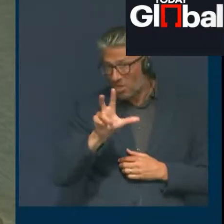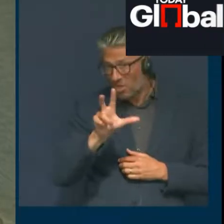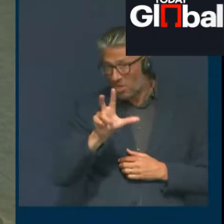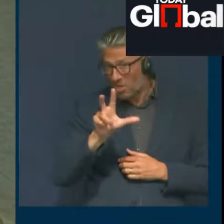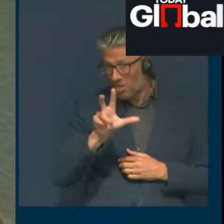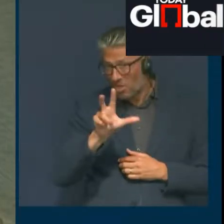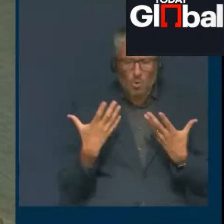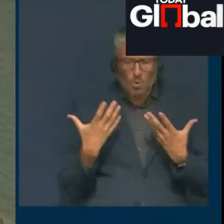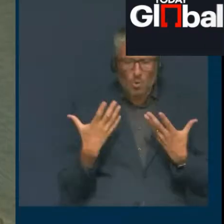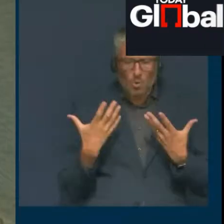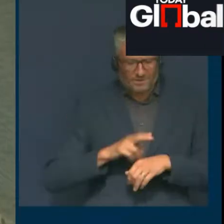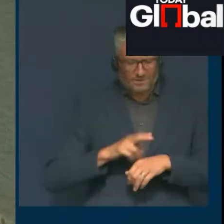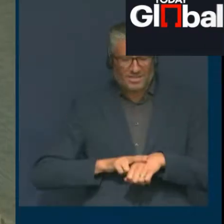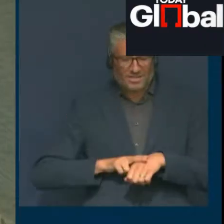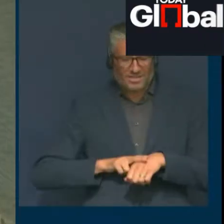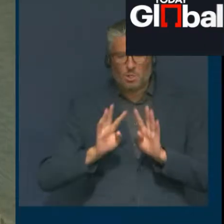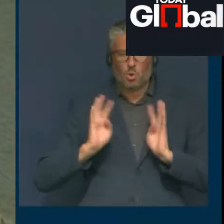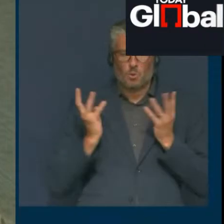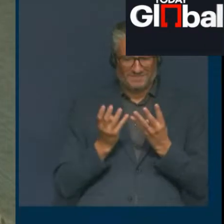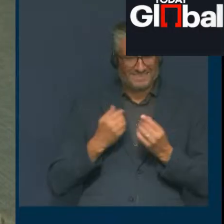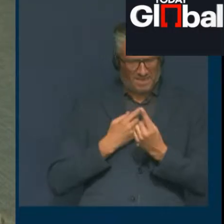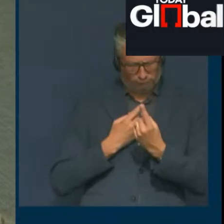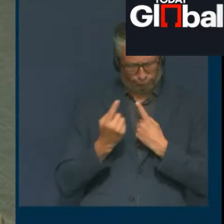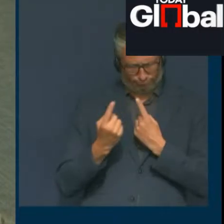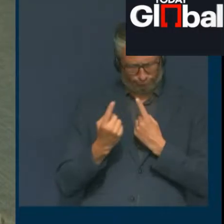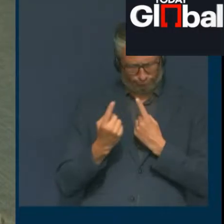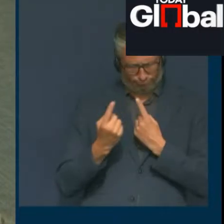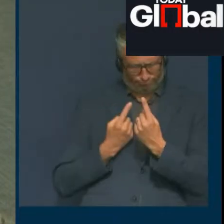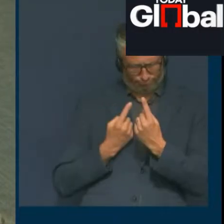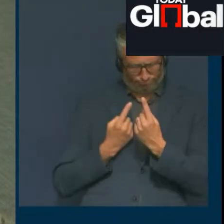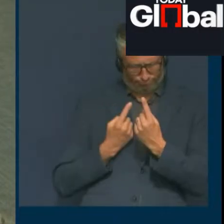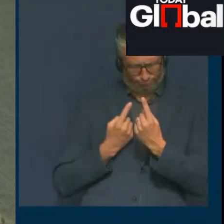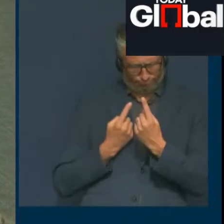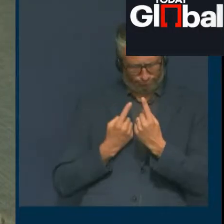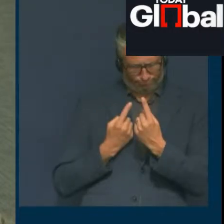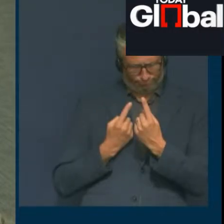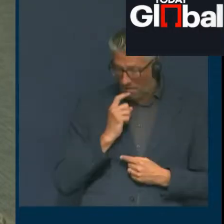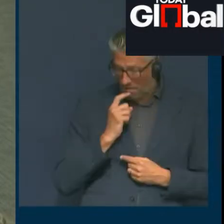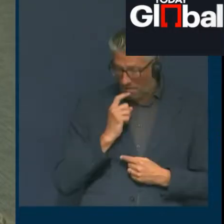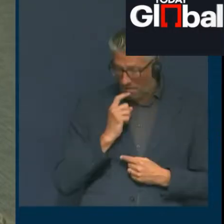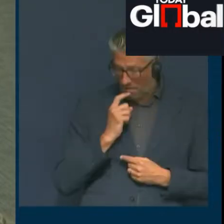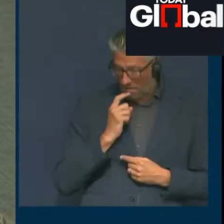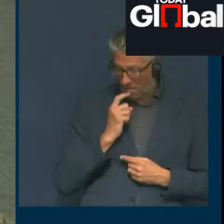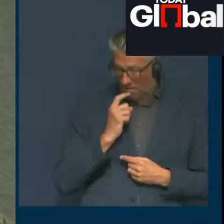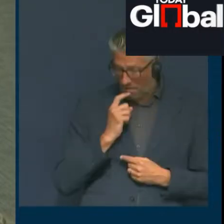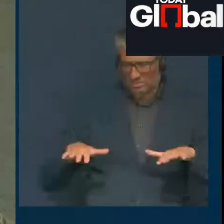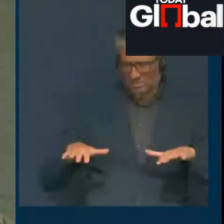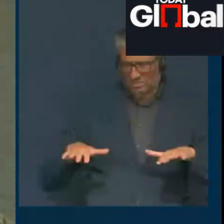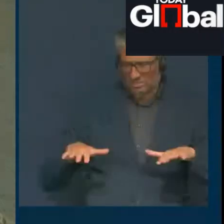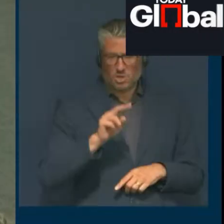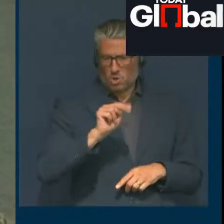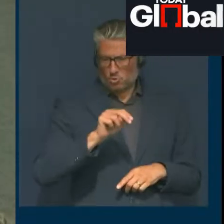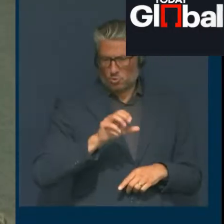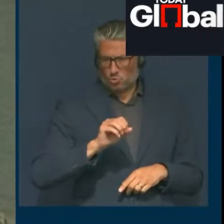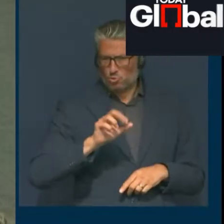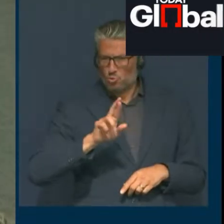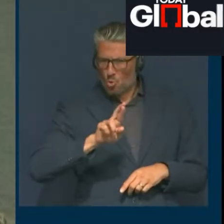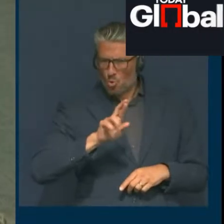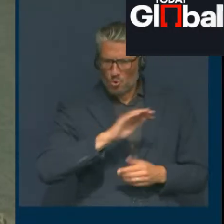with disabilities in Qatar, as well as the Noor Center for persons with